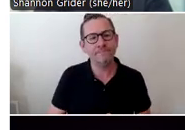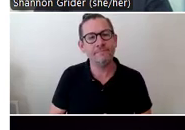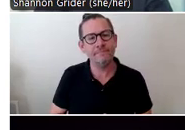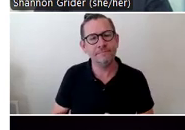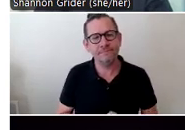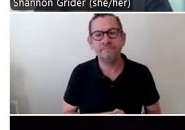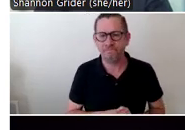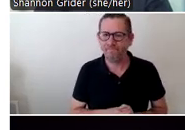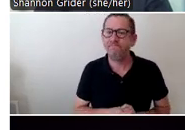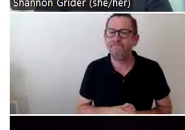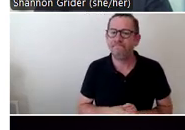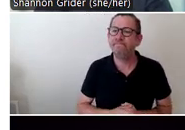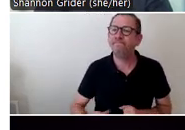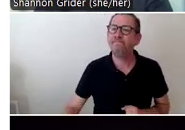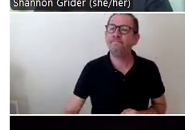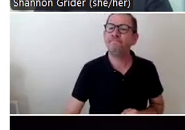contact.